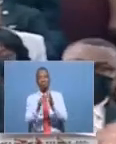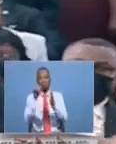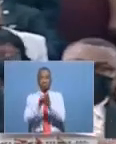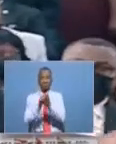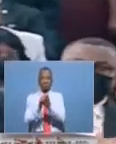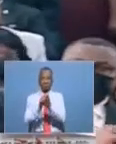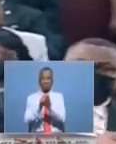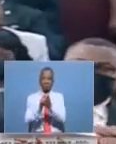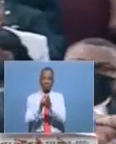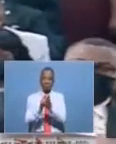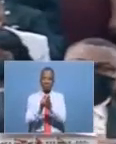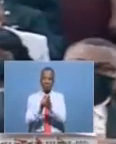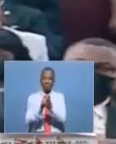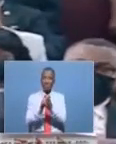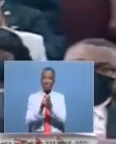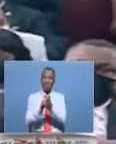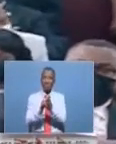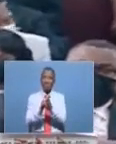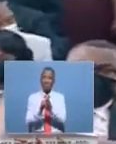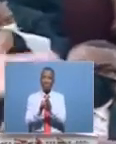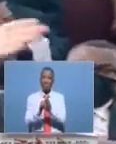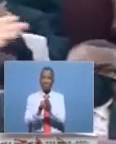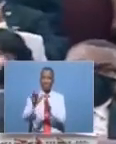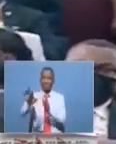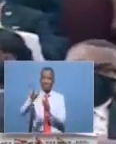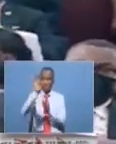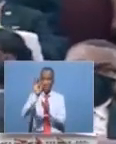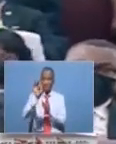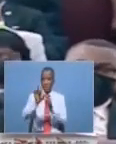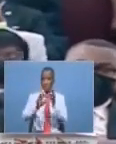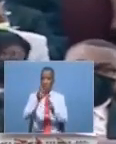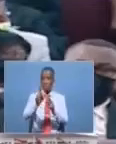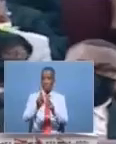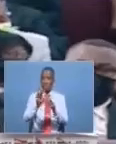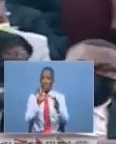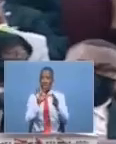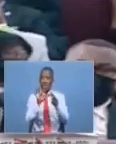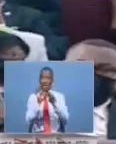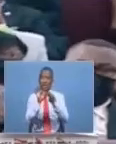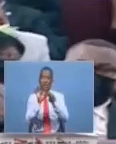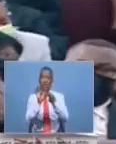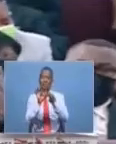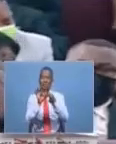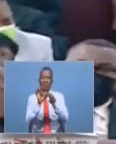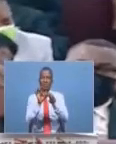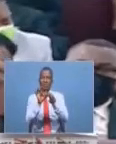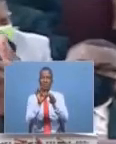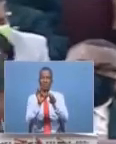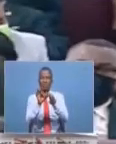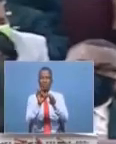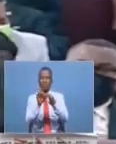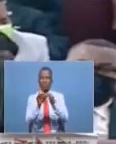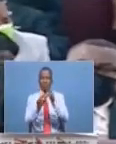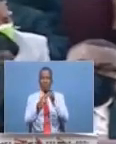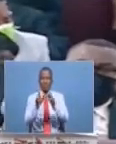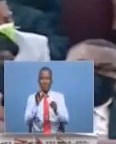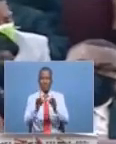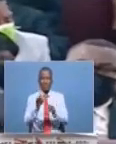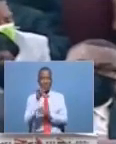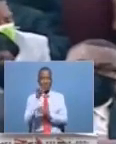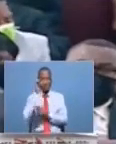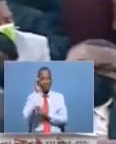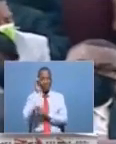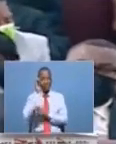rule which they themselves had cited, which relates to the fact that if they take the decision that they